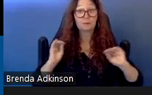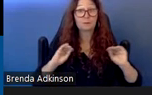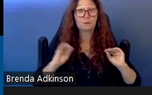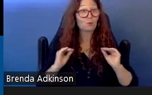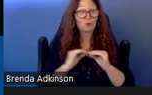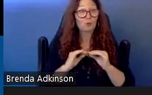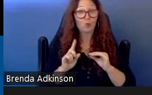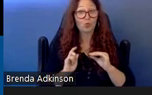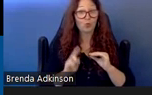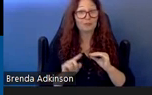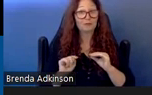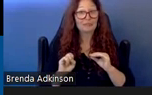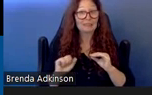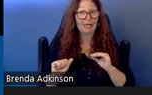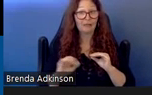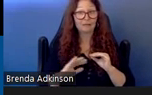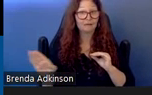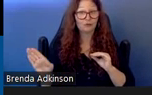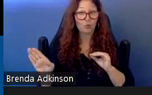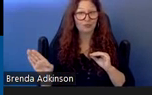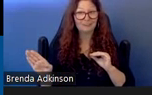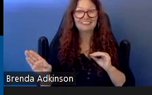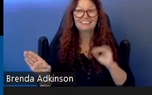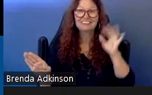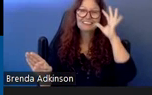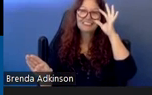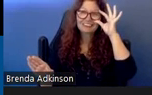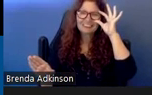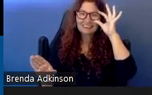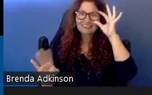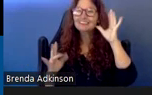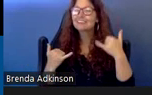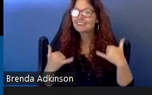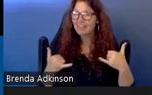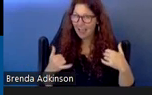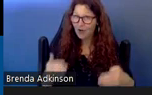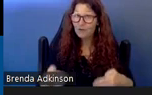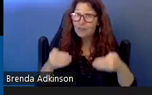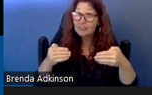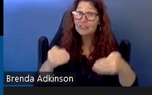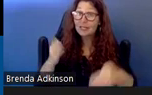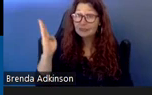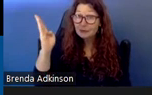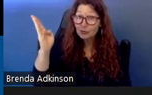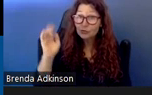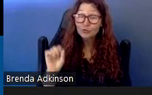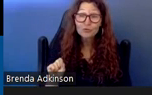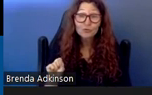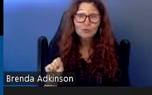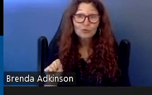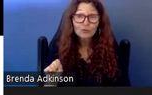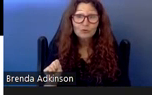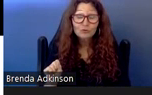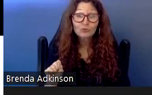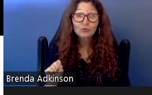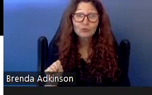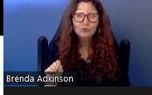TSA questions. So we will move on. And